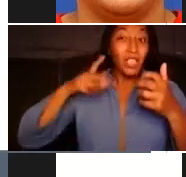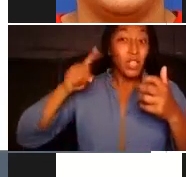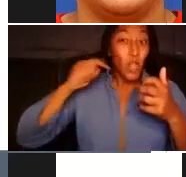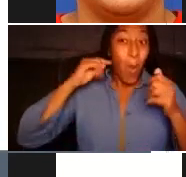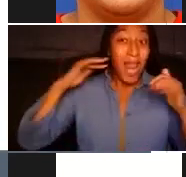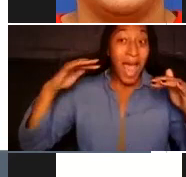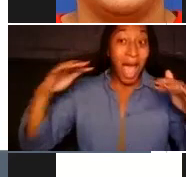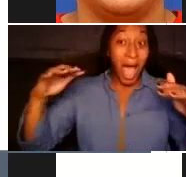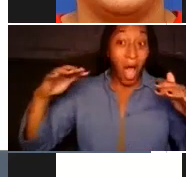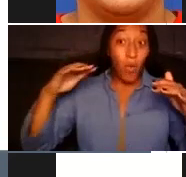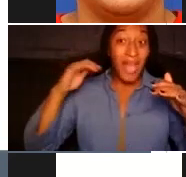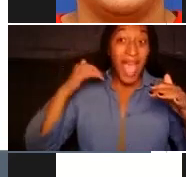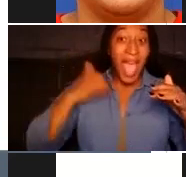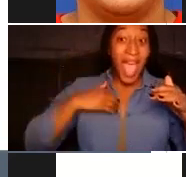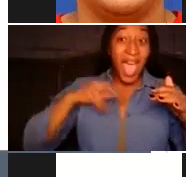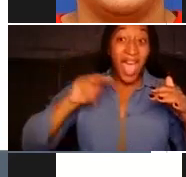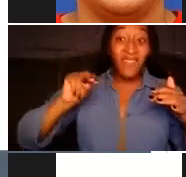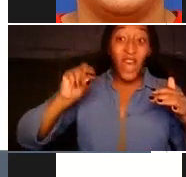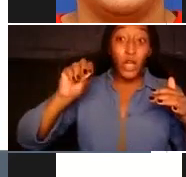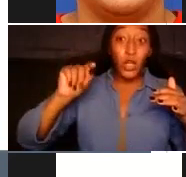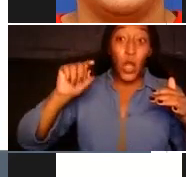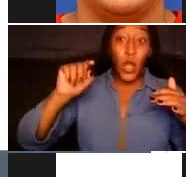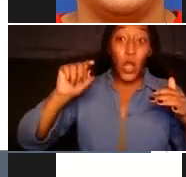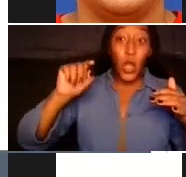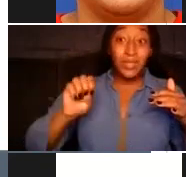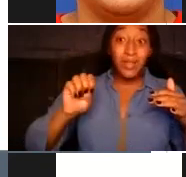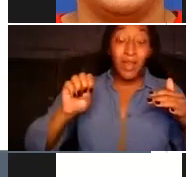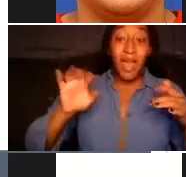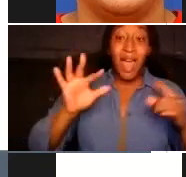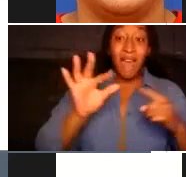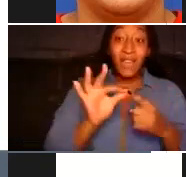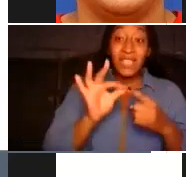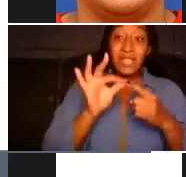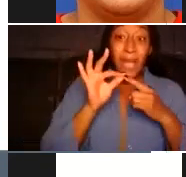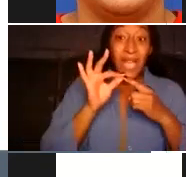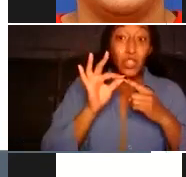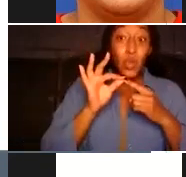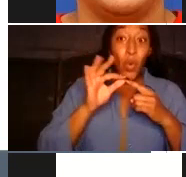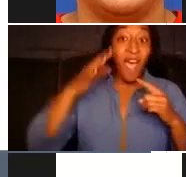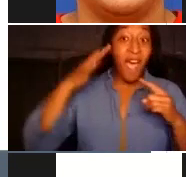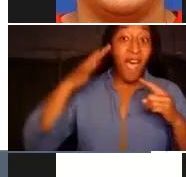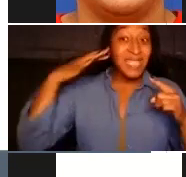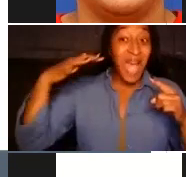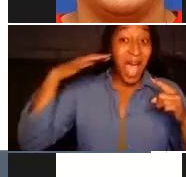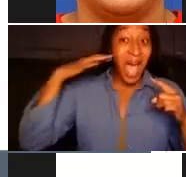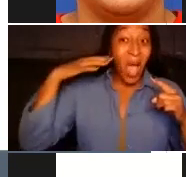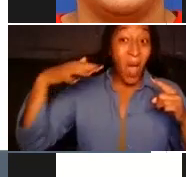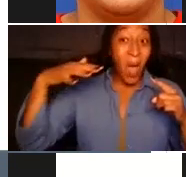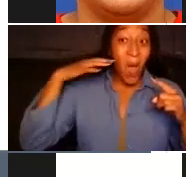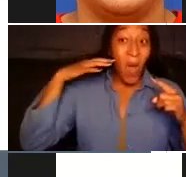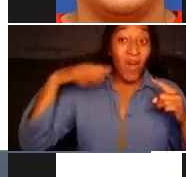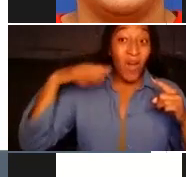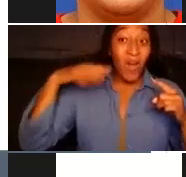a note that has a certain frequency, a certain amount of energy, and that